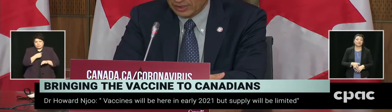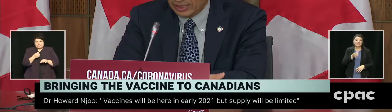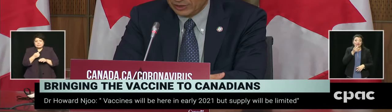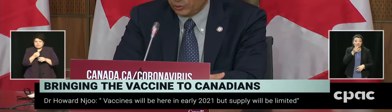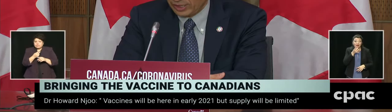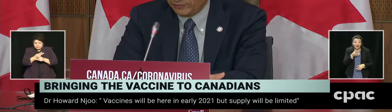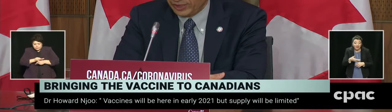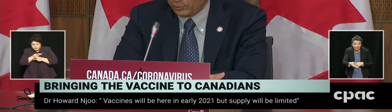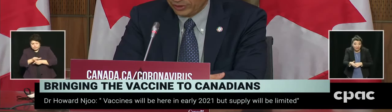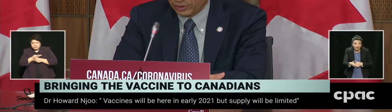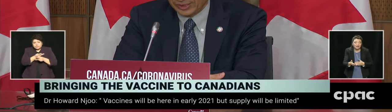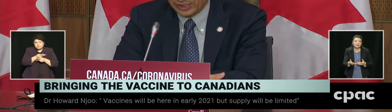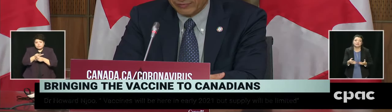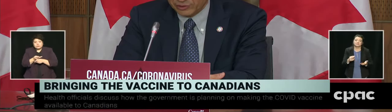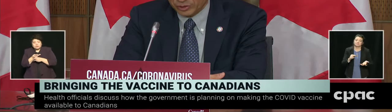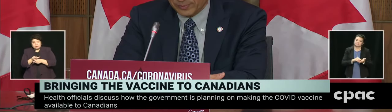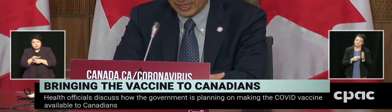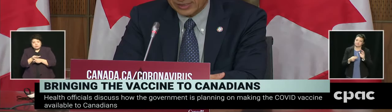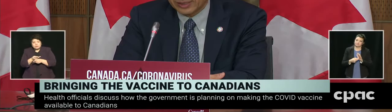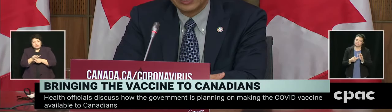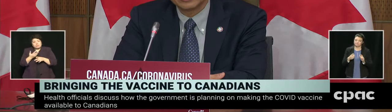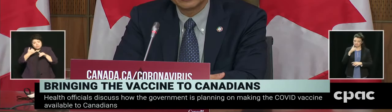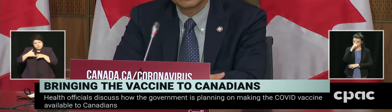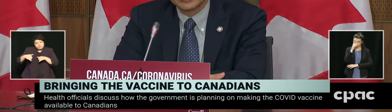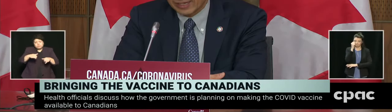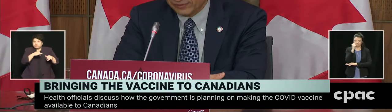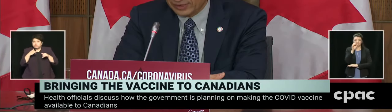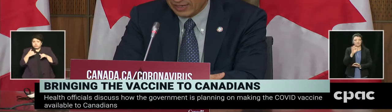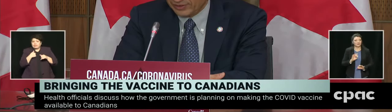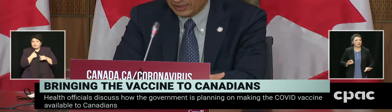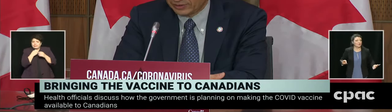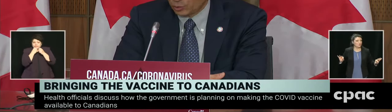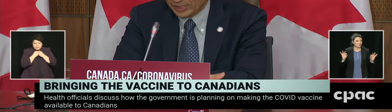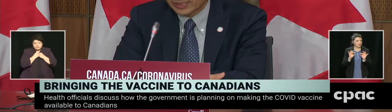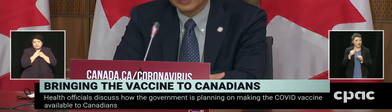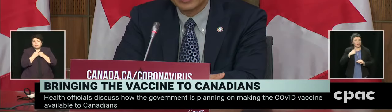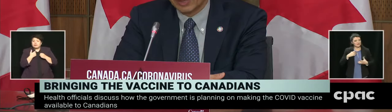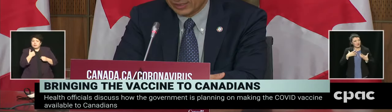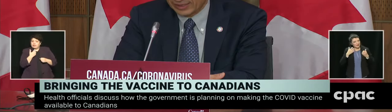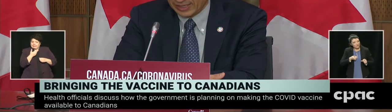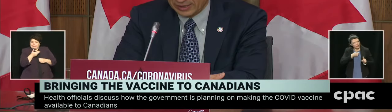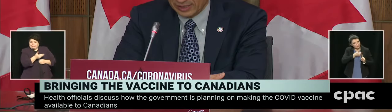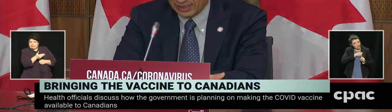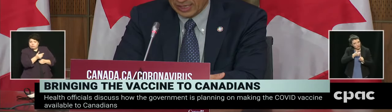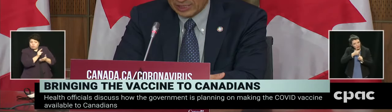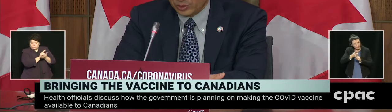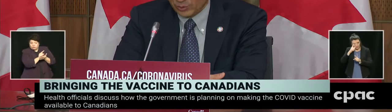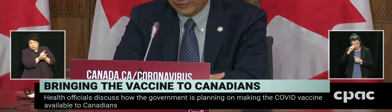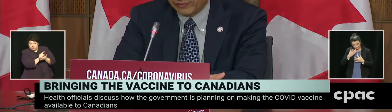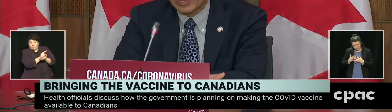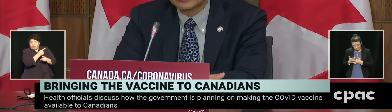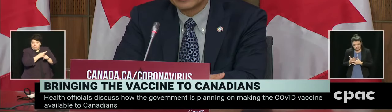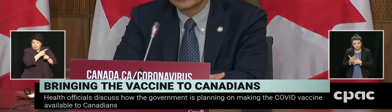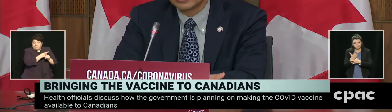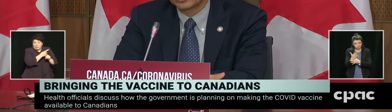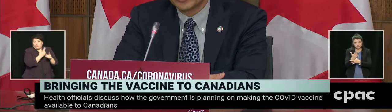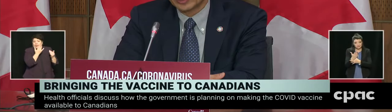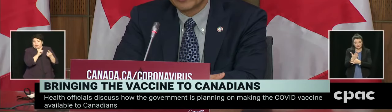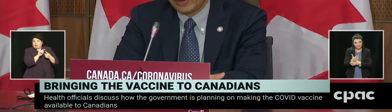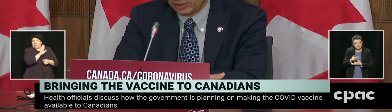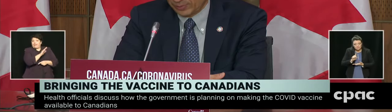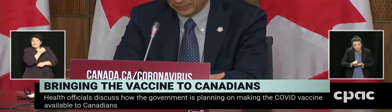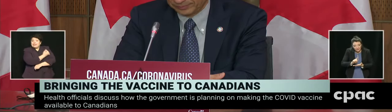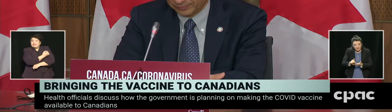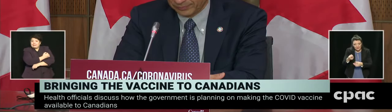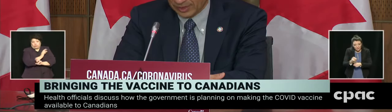resolve and do everything within our individual capacity to safely navigate the weeks and months ahead as we wait for vaccines to